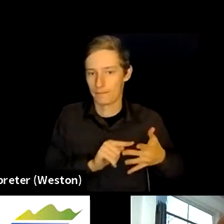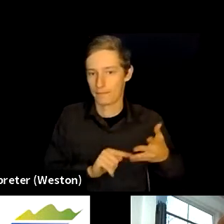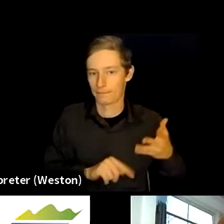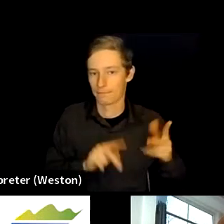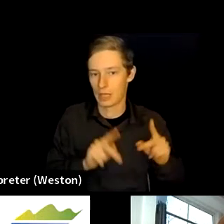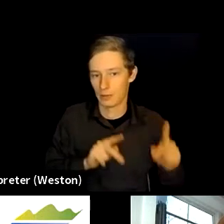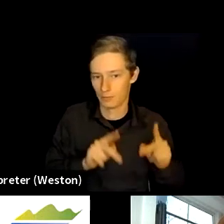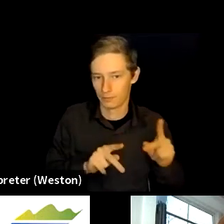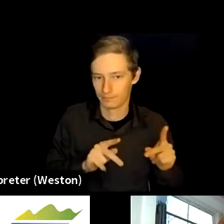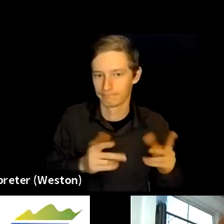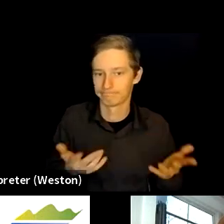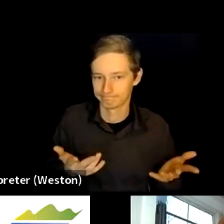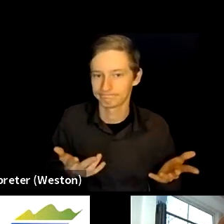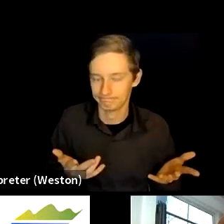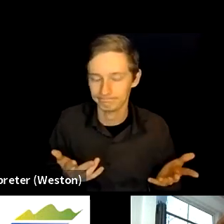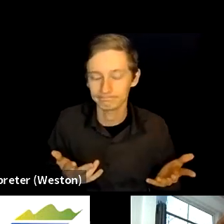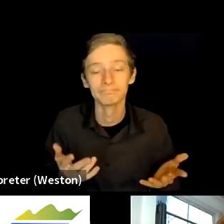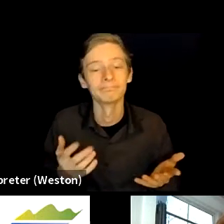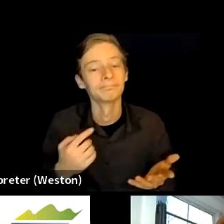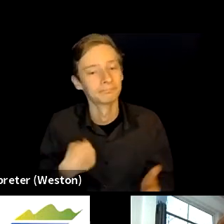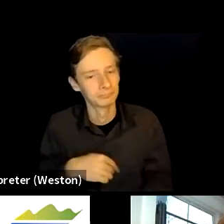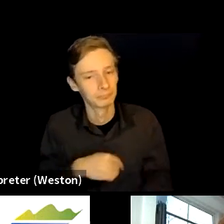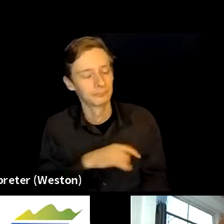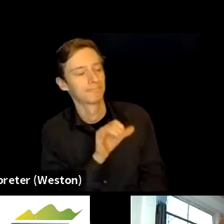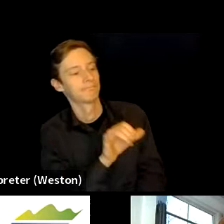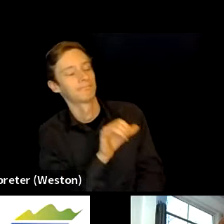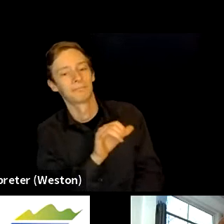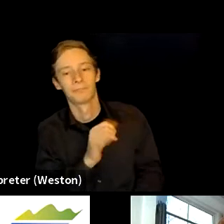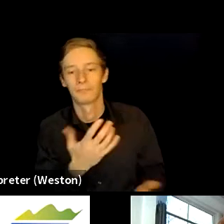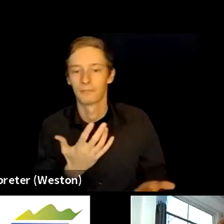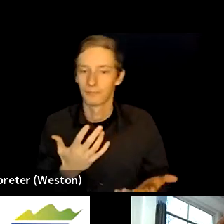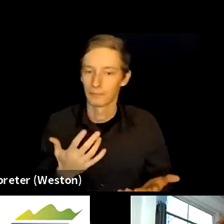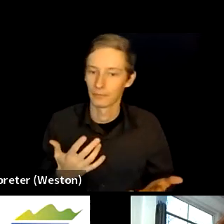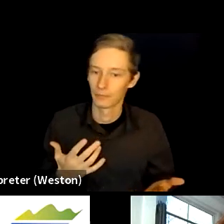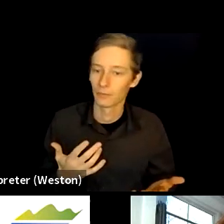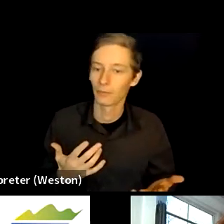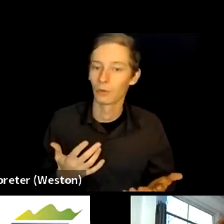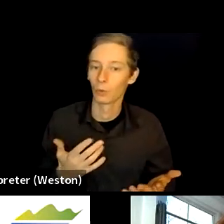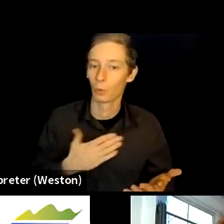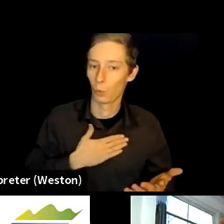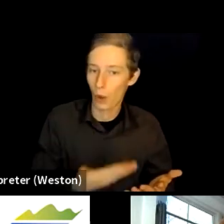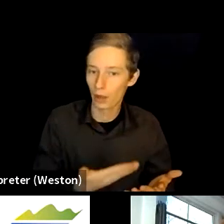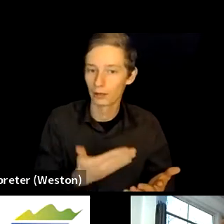with. So we were very happy and